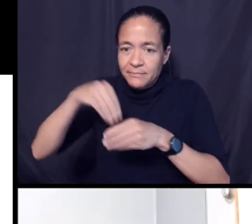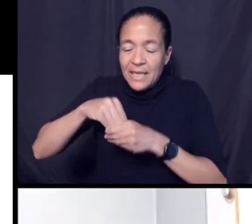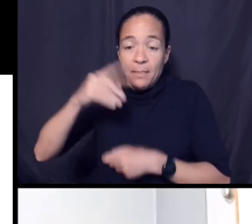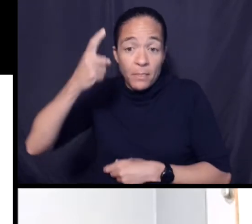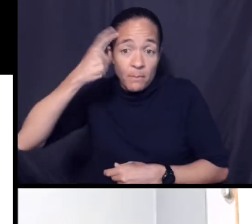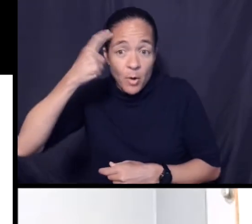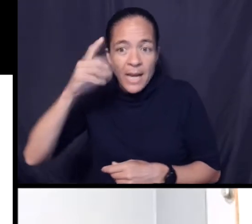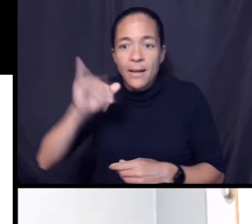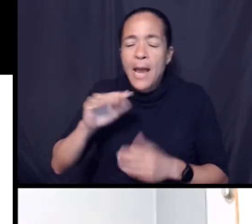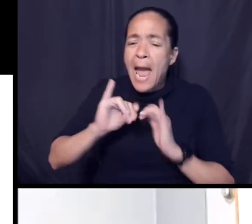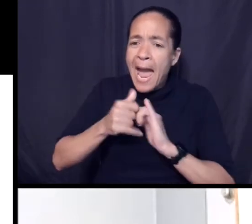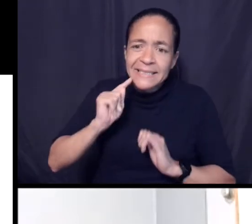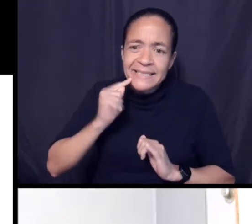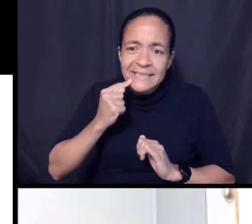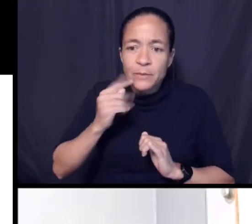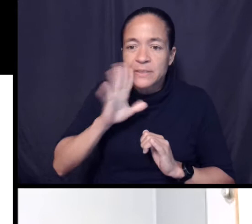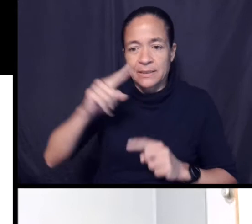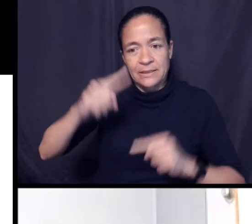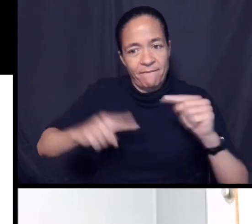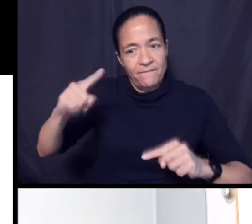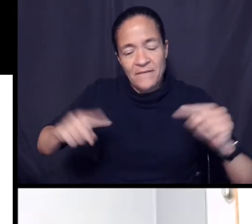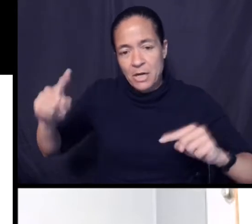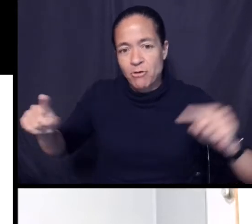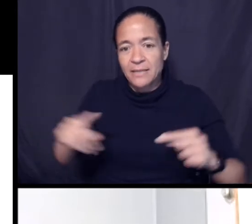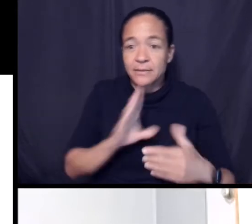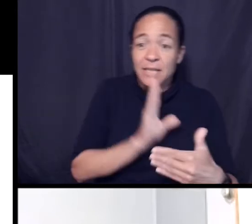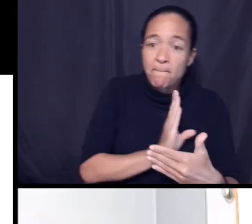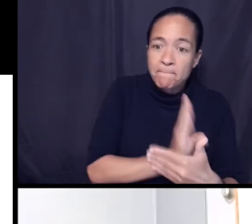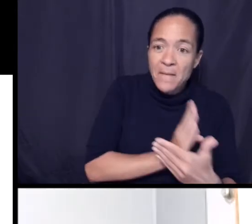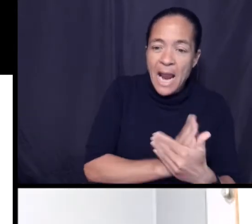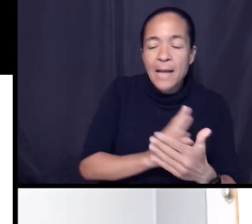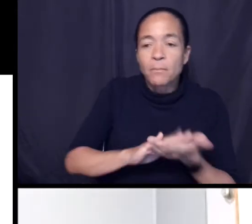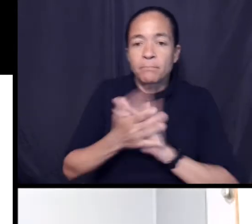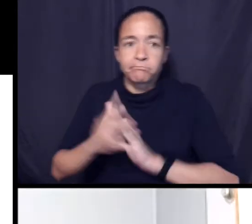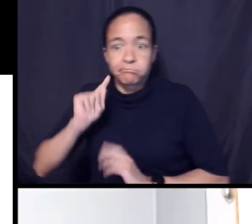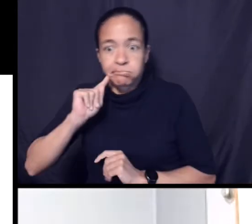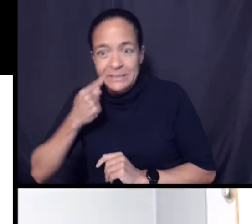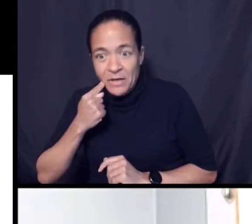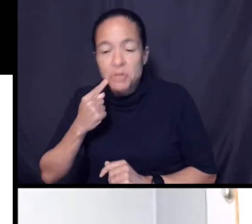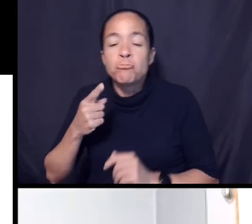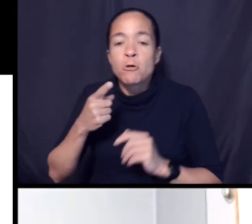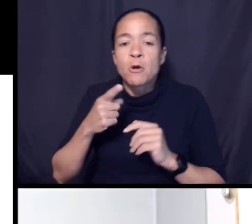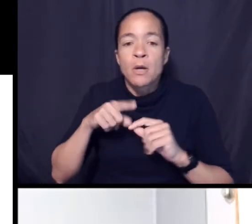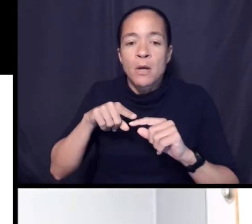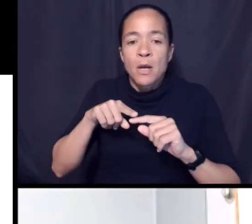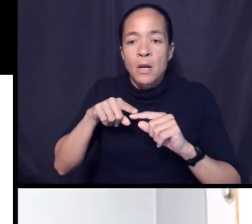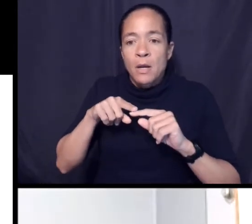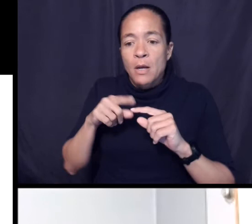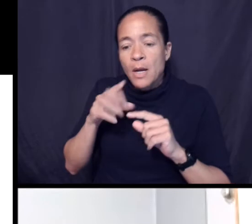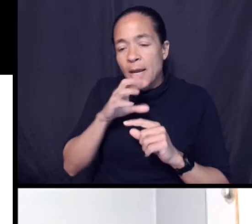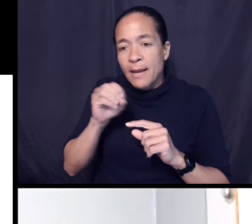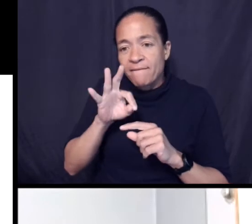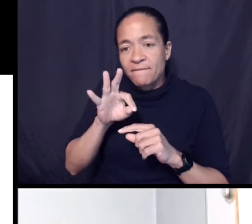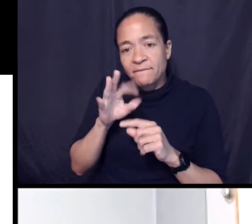The severity of this brain abnormality may vary from mild abnormalities to more severe abnormalities, as well as whether it's affecting